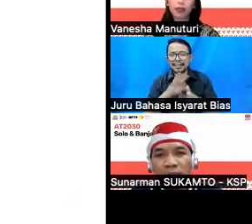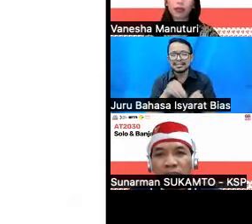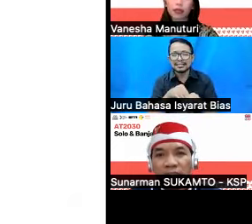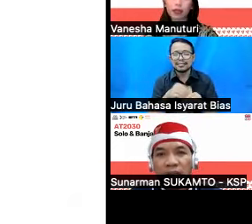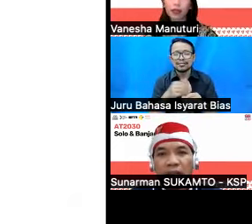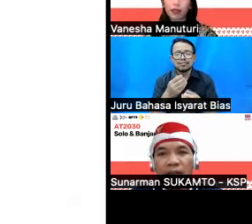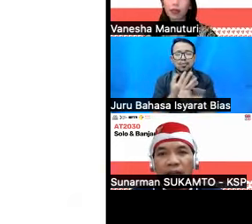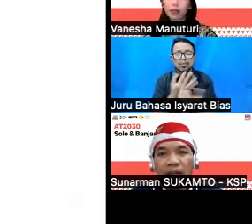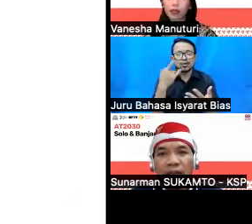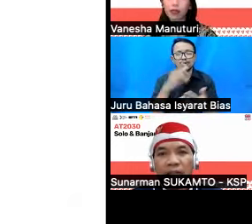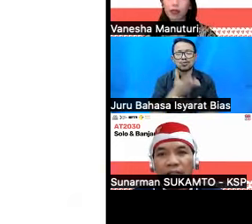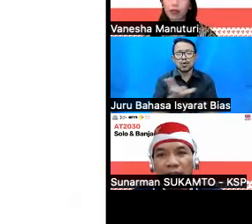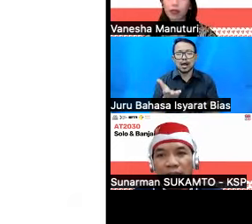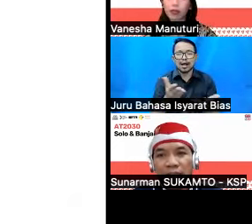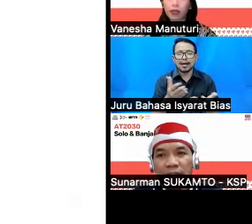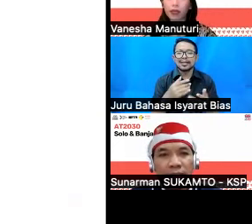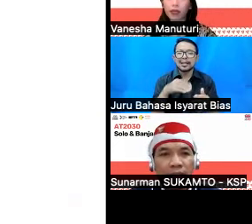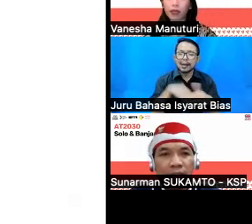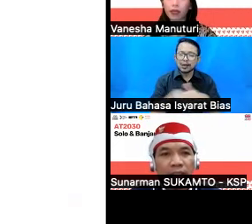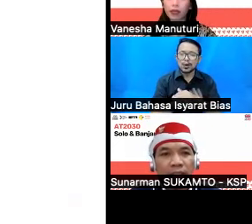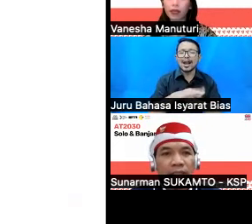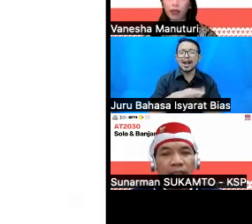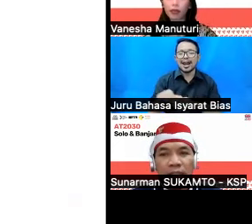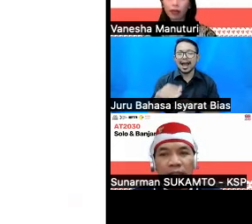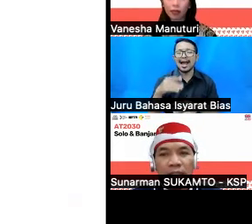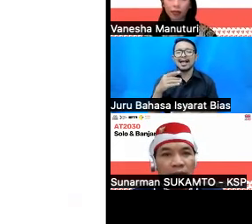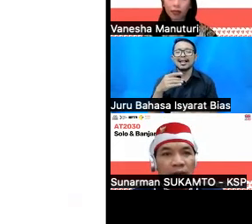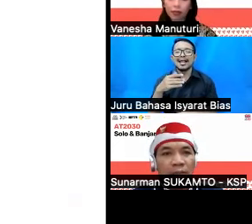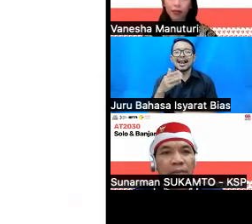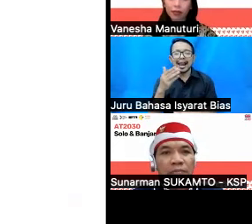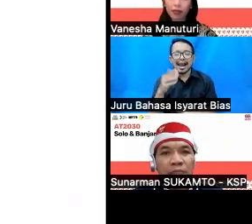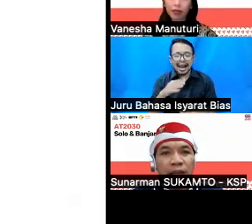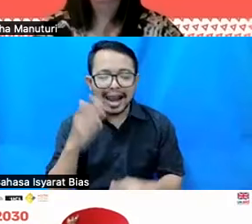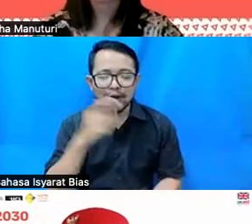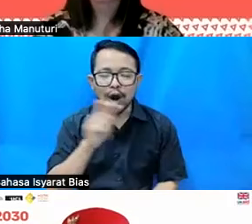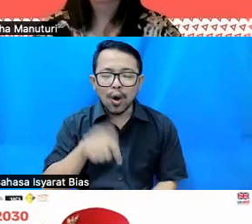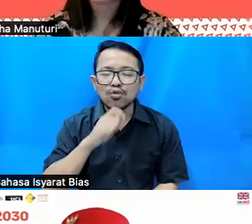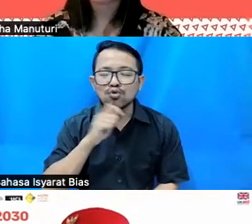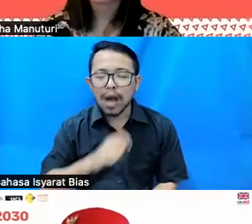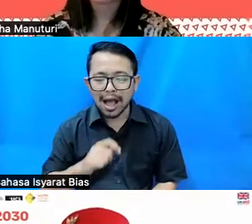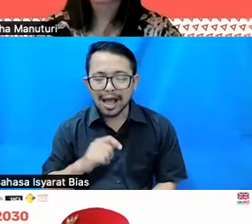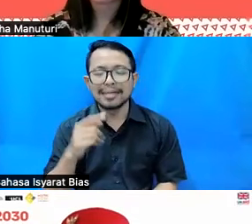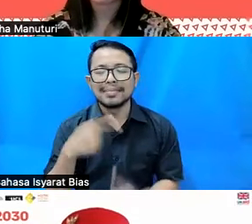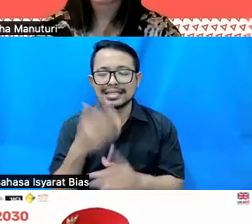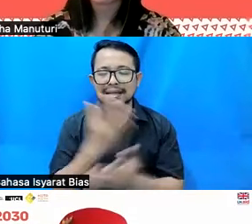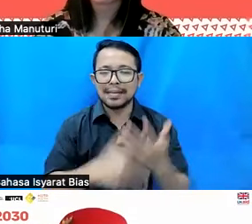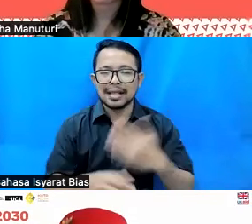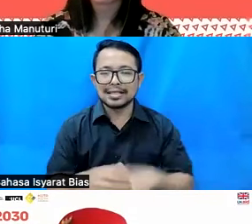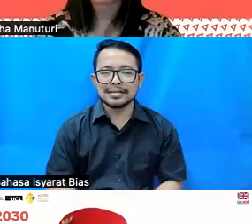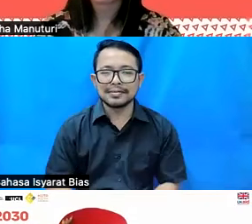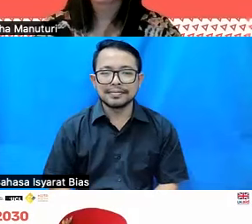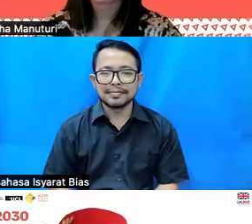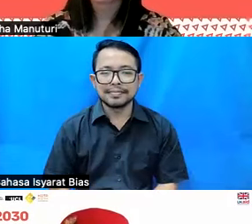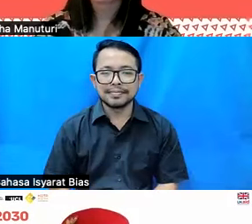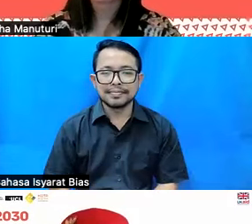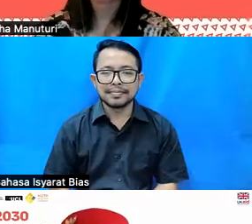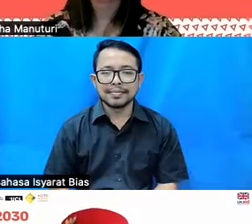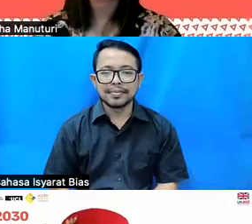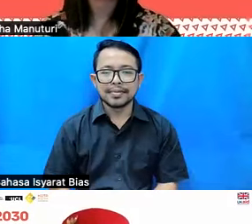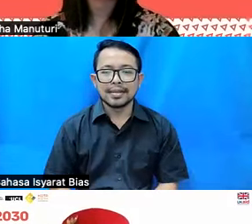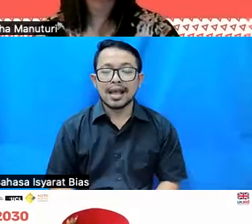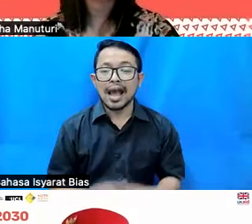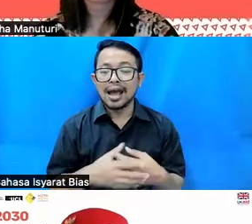design of the space, services, and public participation for all was created, including inclusivity for children, elderlies, and persons with